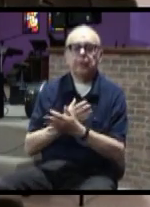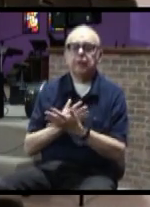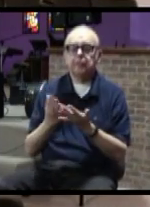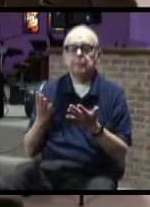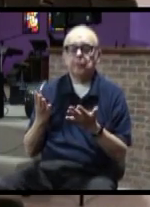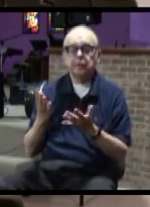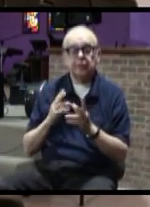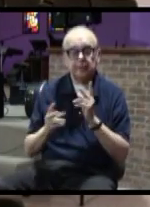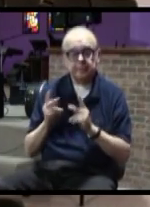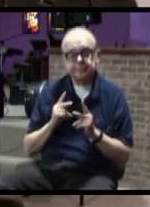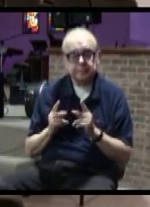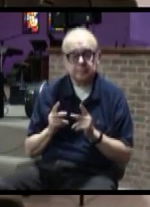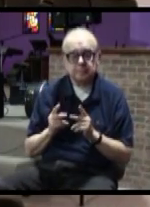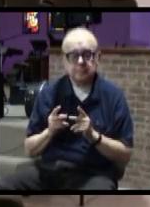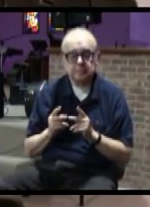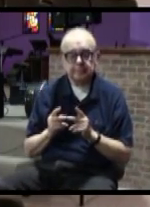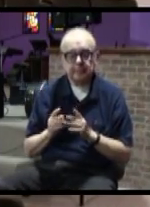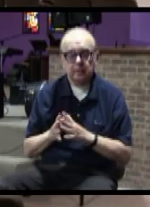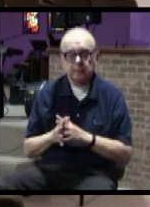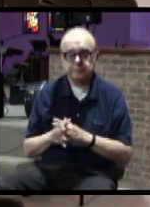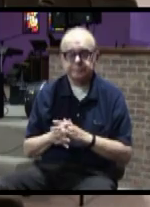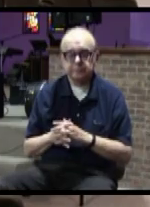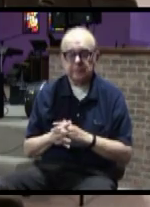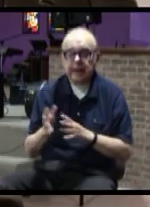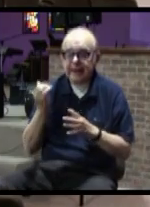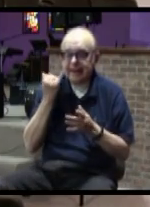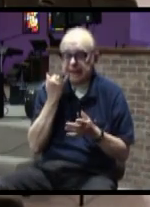Everyone is vital to make it up, because